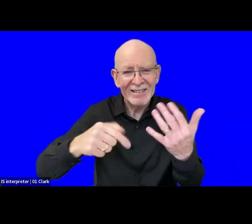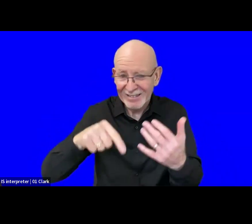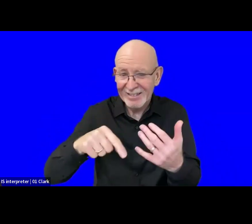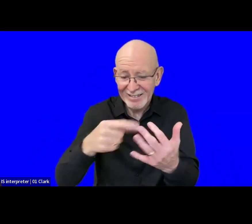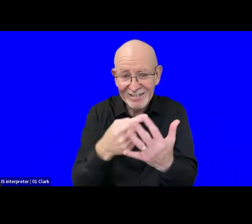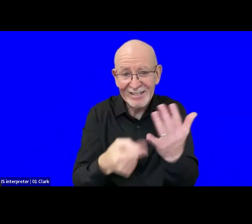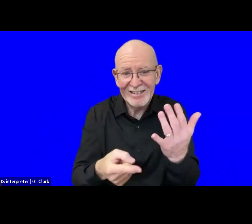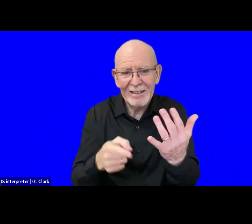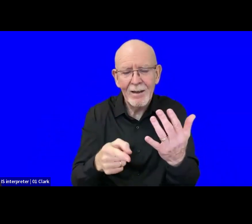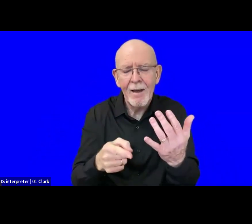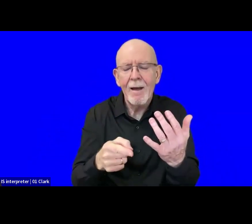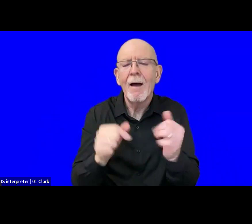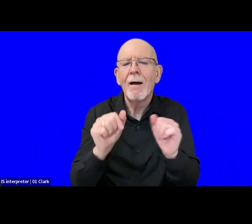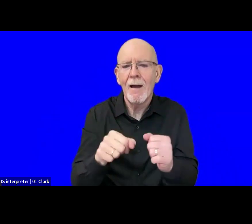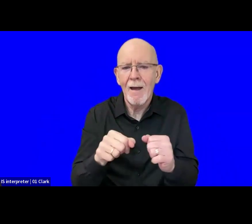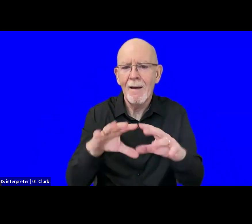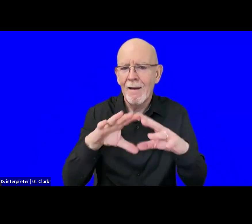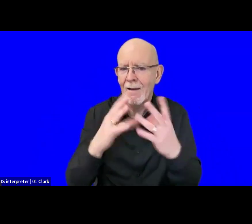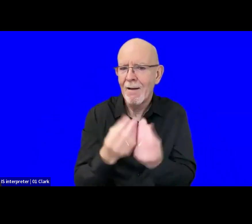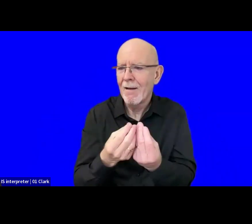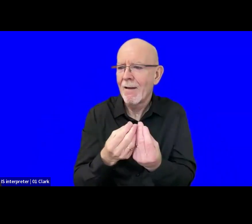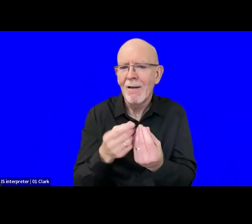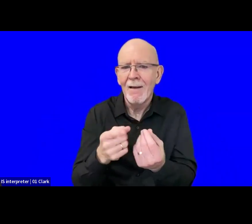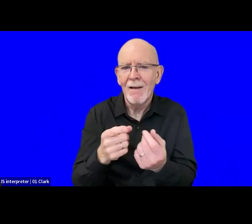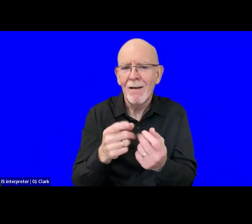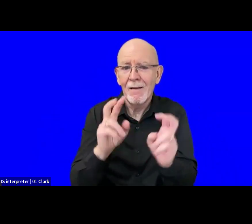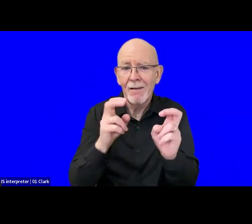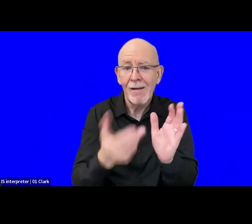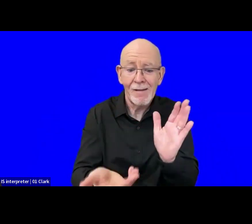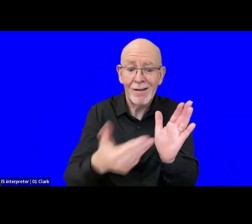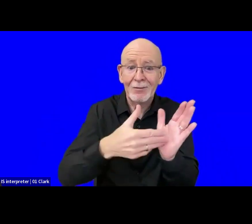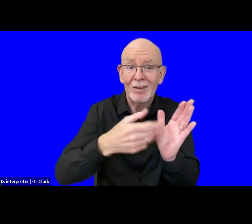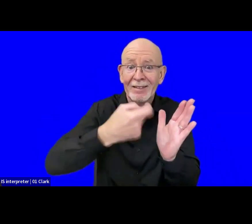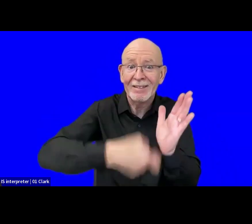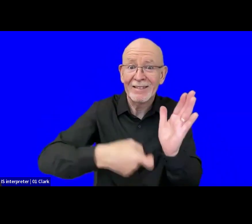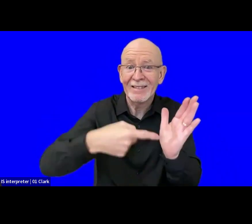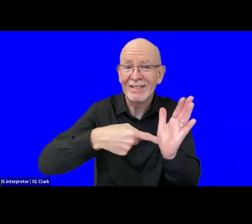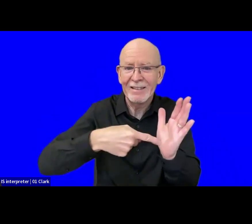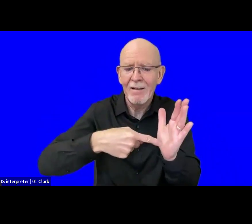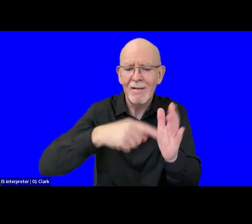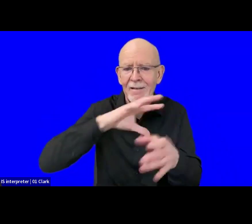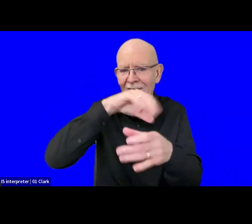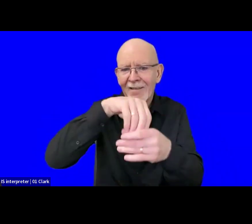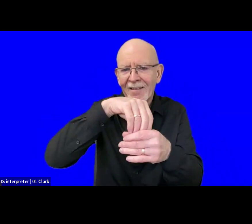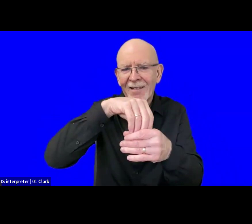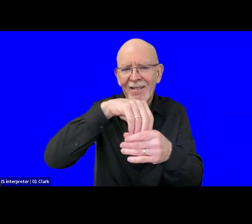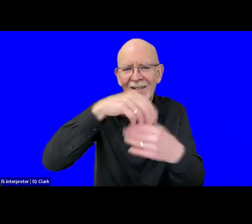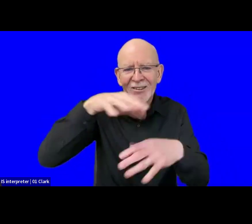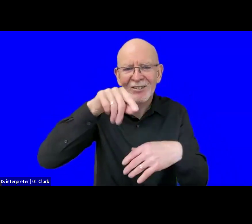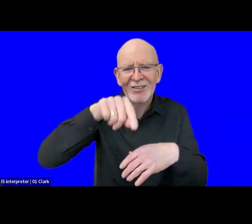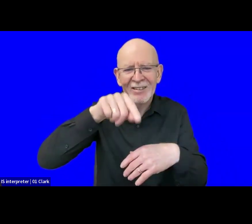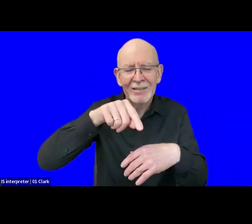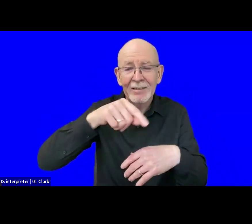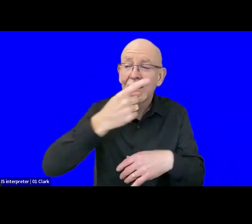afterwards every country select, of course, whether it will be covered by social insurance measure or social assistance. It's related to the history